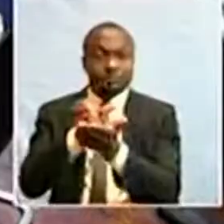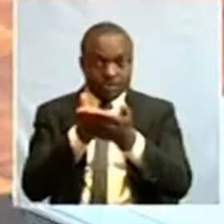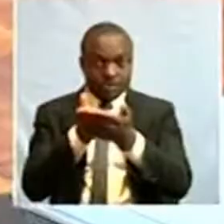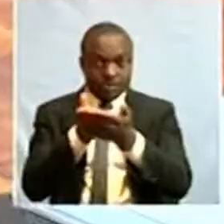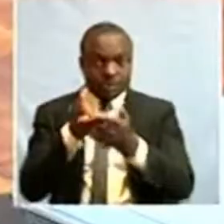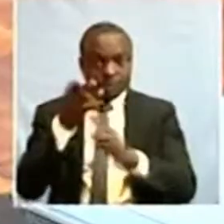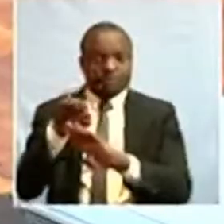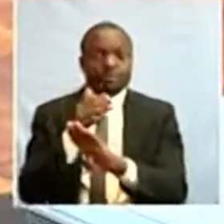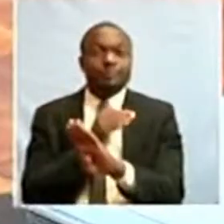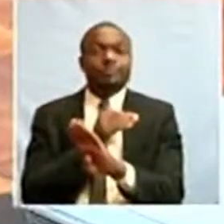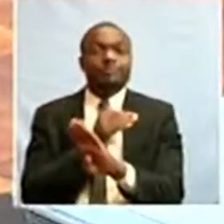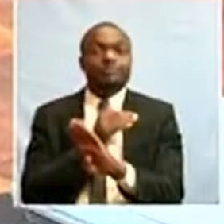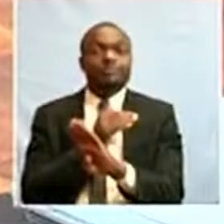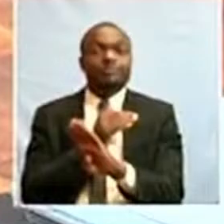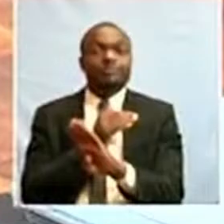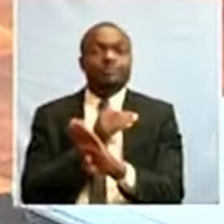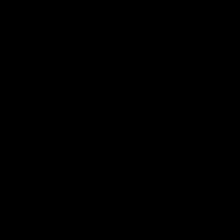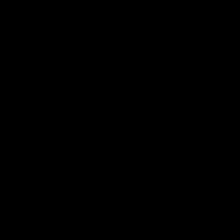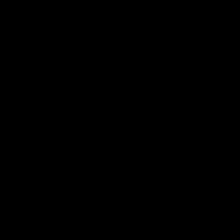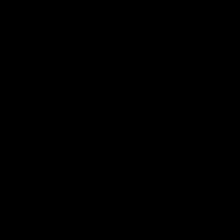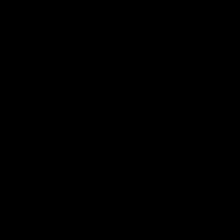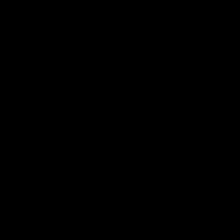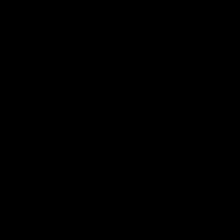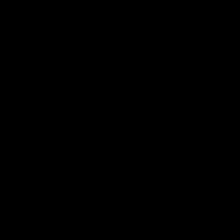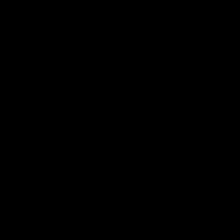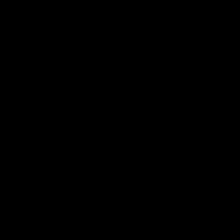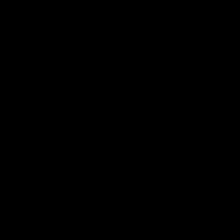Before this,